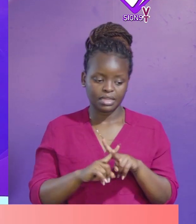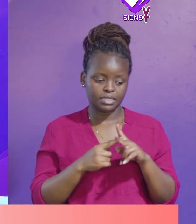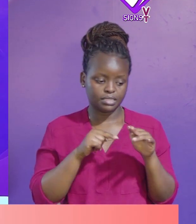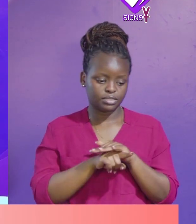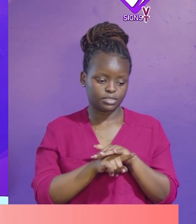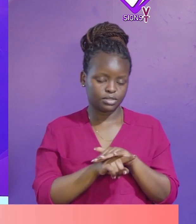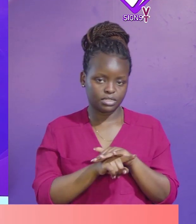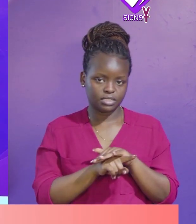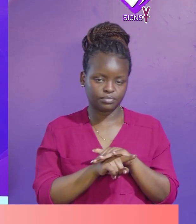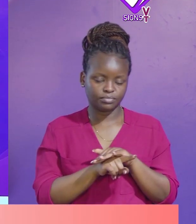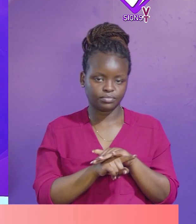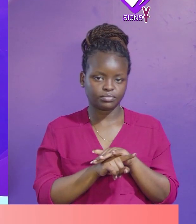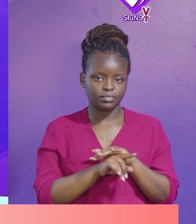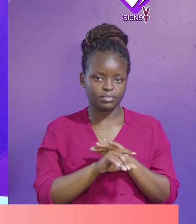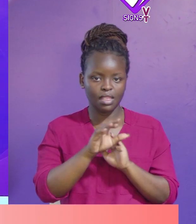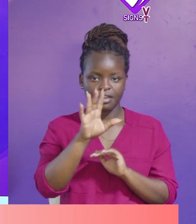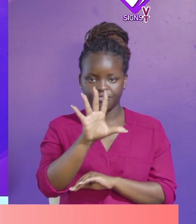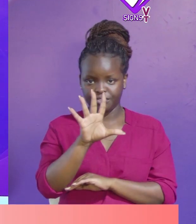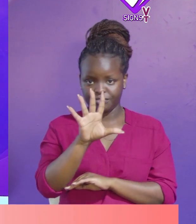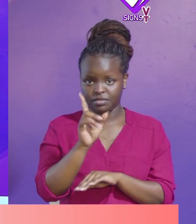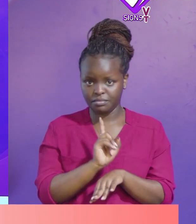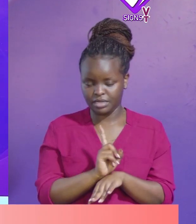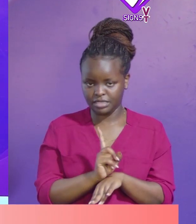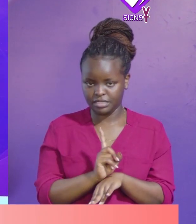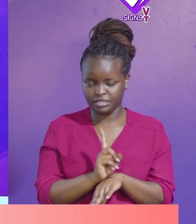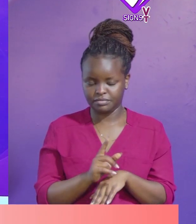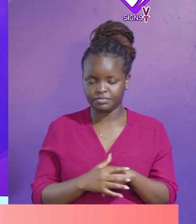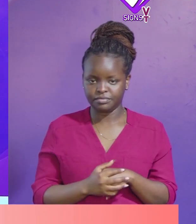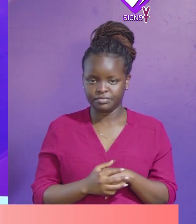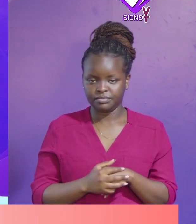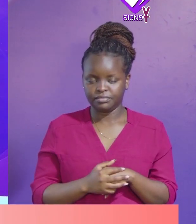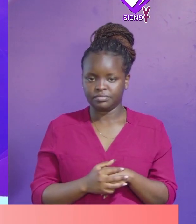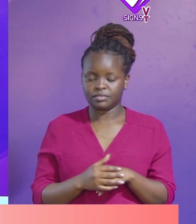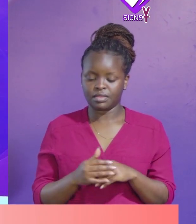started scoring in the 5th minute before